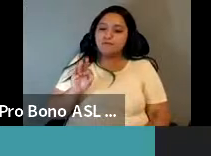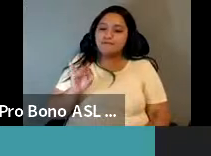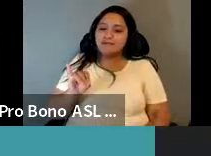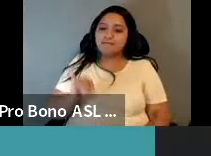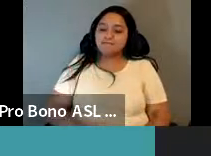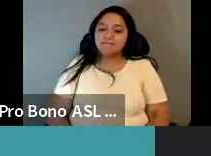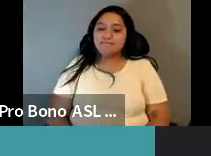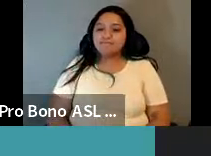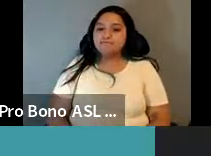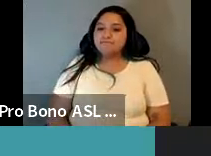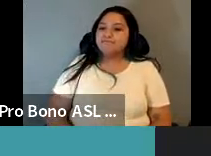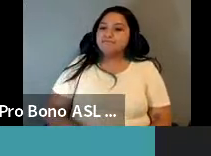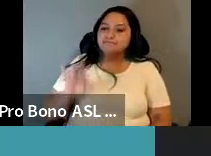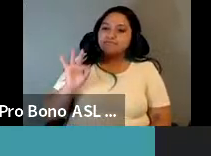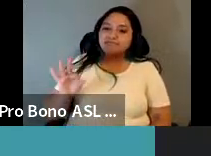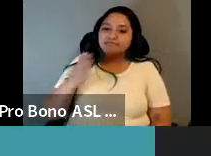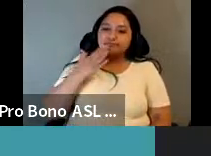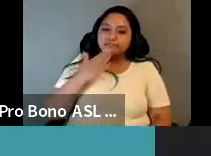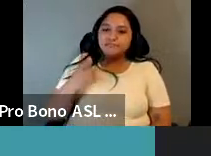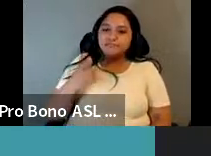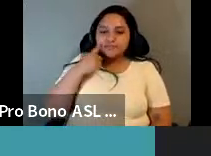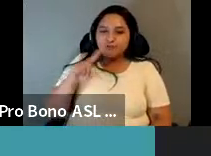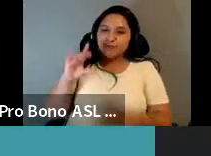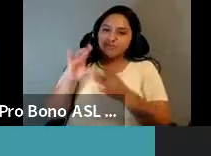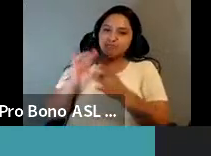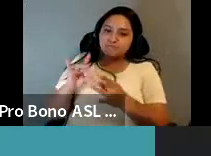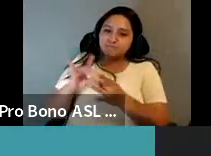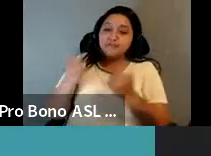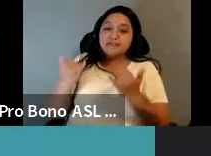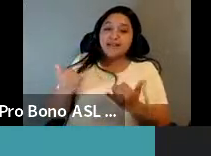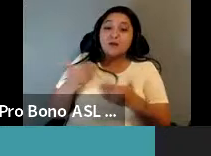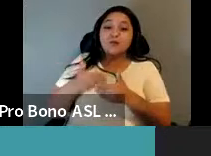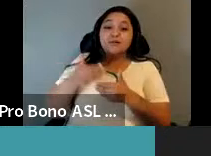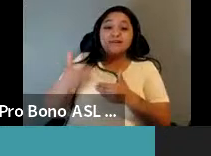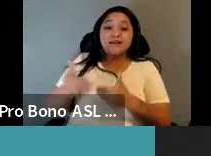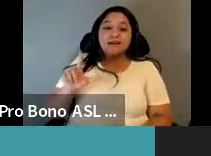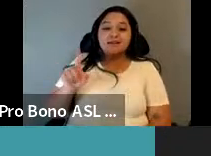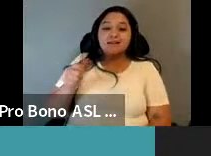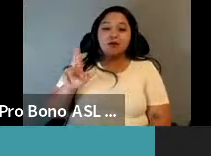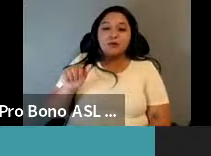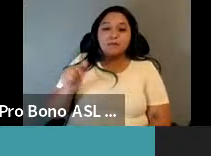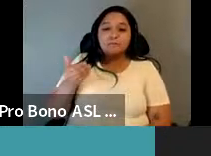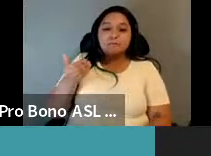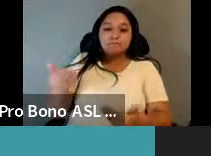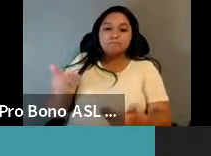So much, Kelvin, for telling us about your work. And now we have Laura from the team.